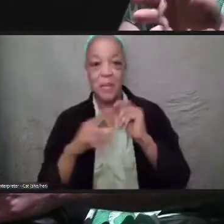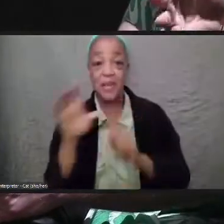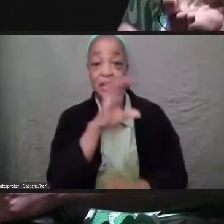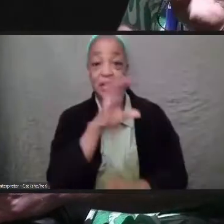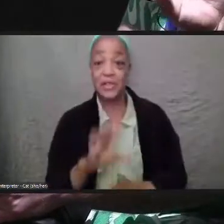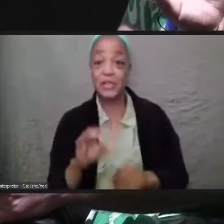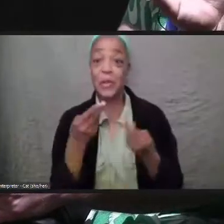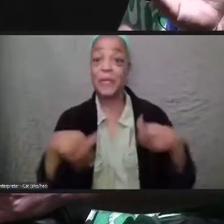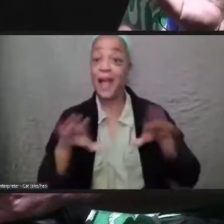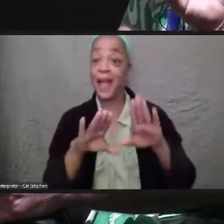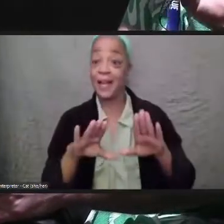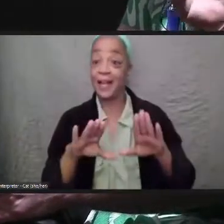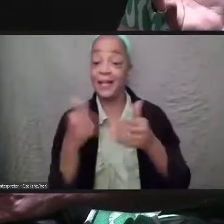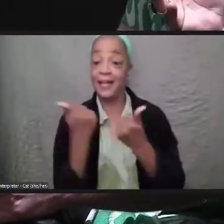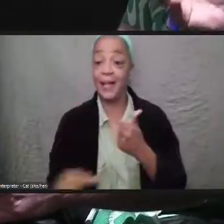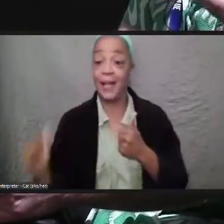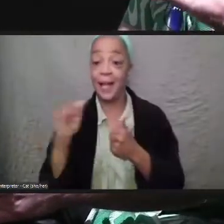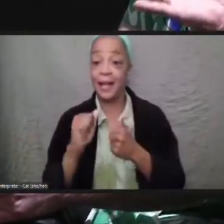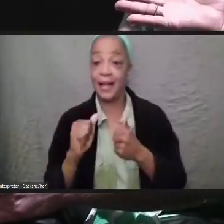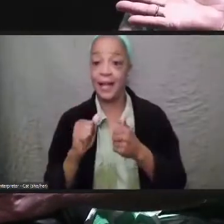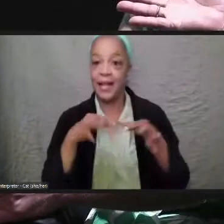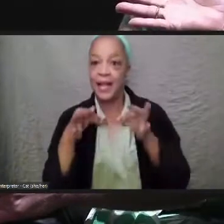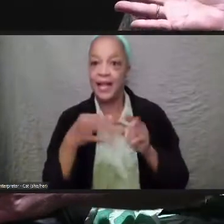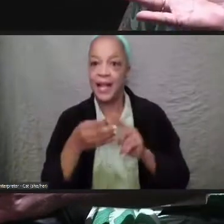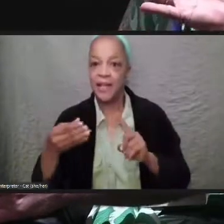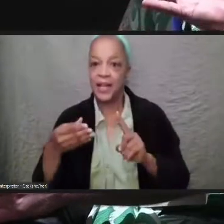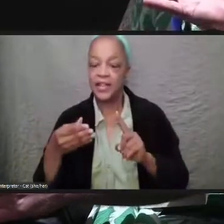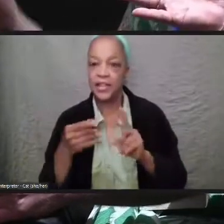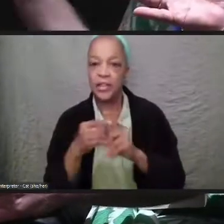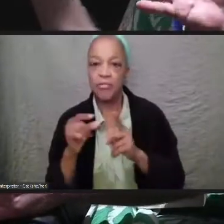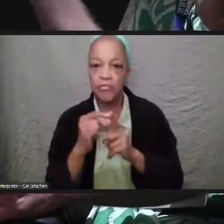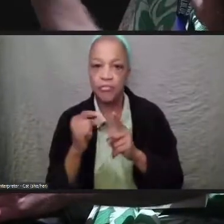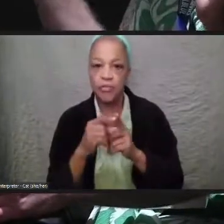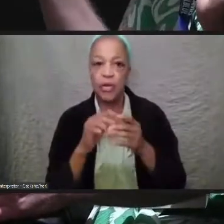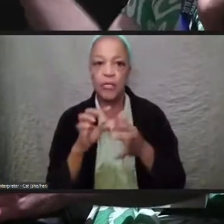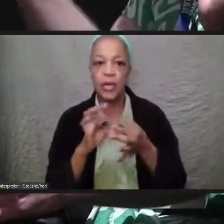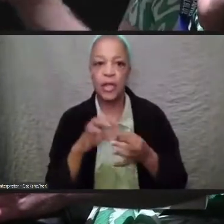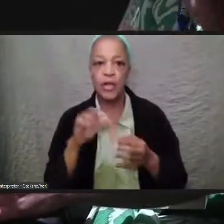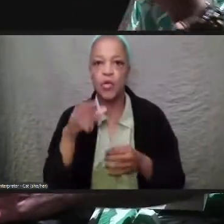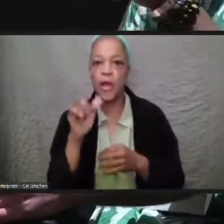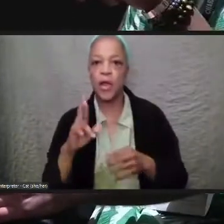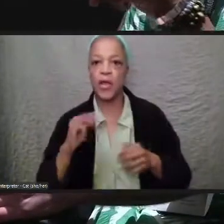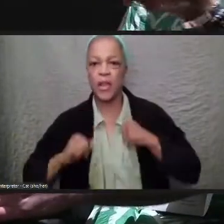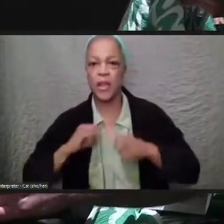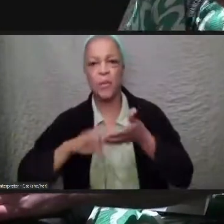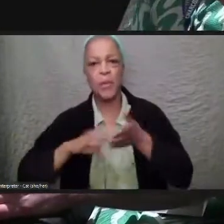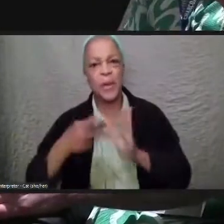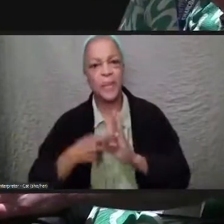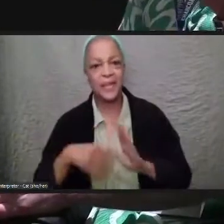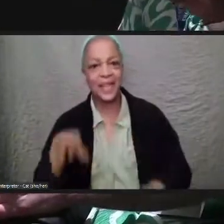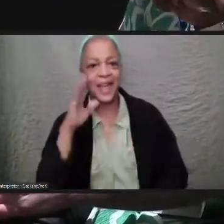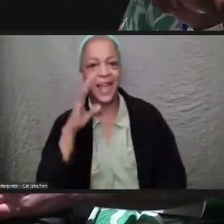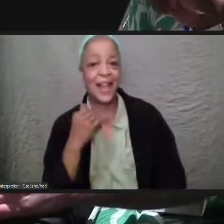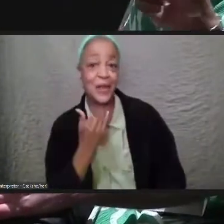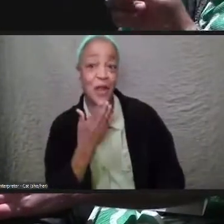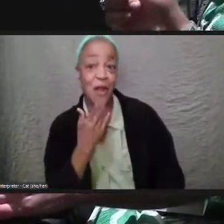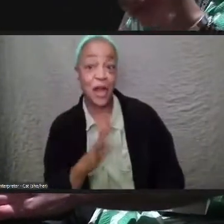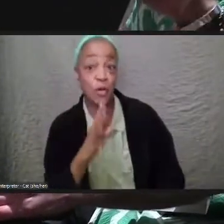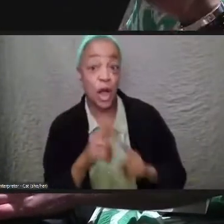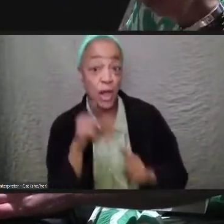land, if there are any definitions or hot takes of queer theater, what is queer theater? Hello, darlings, we're talking to